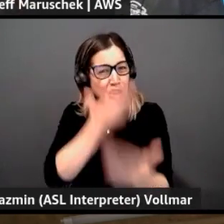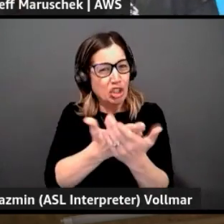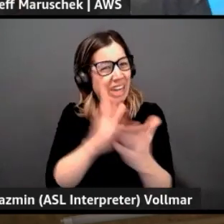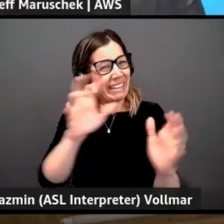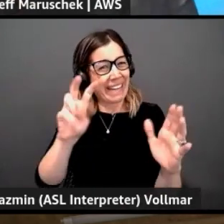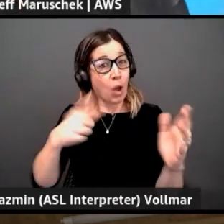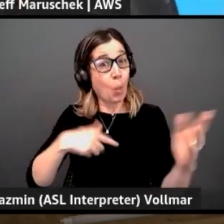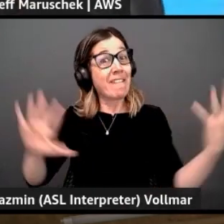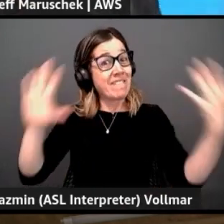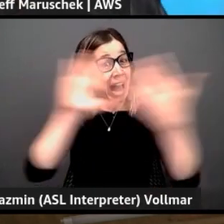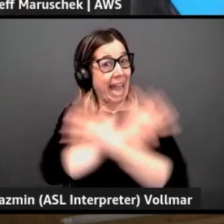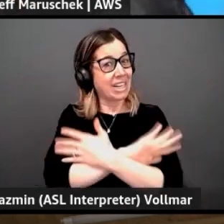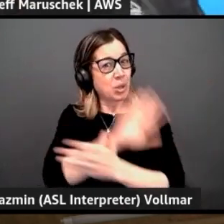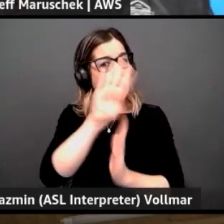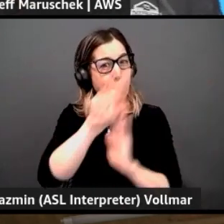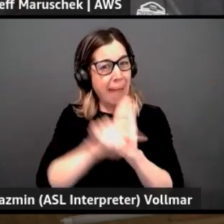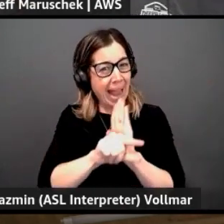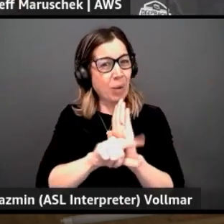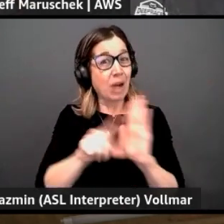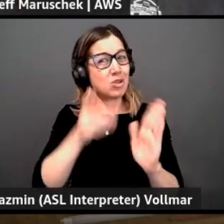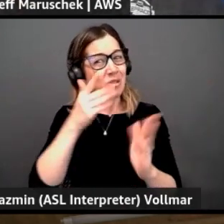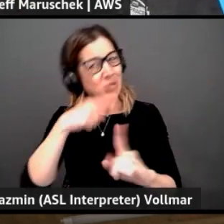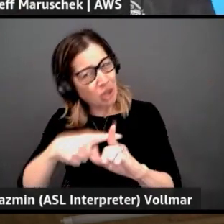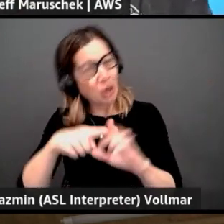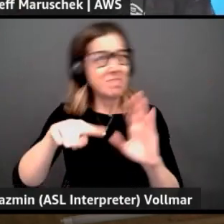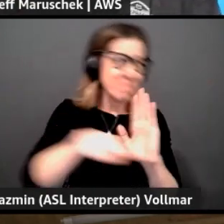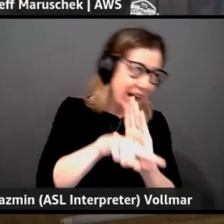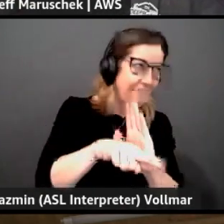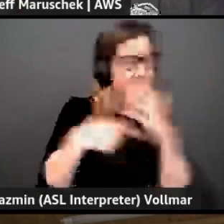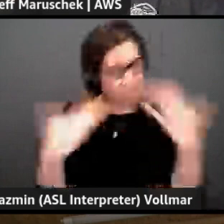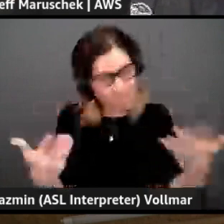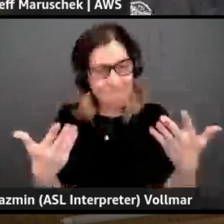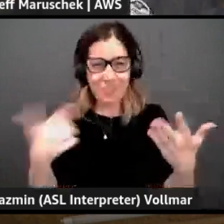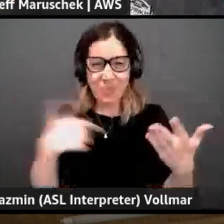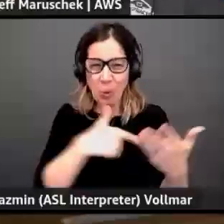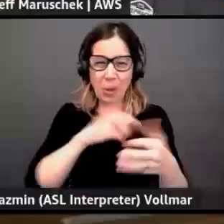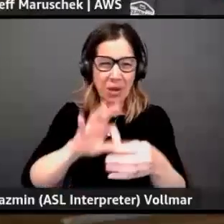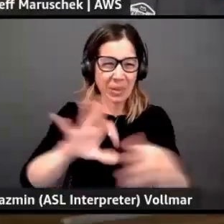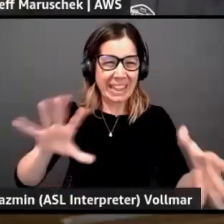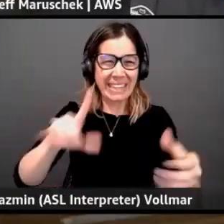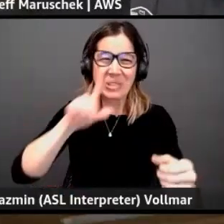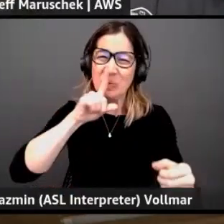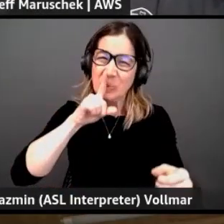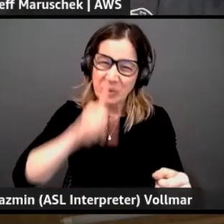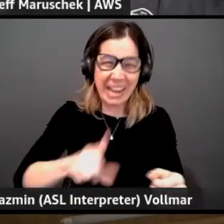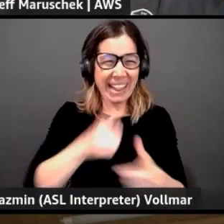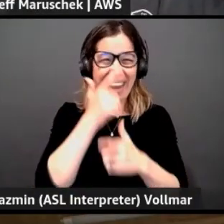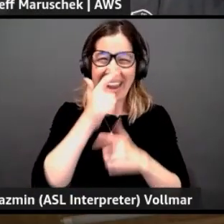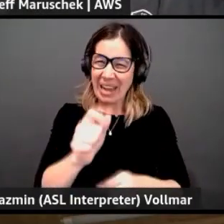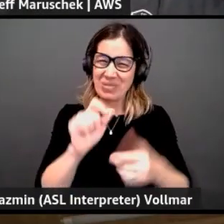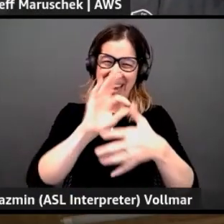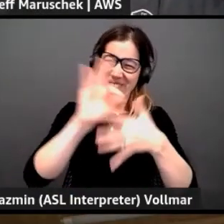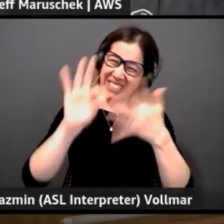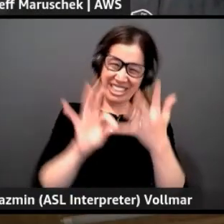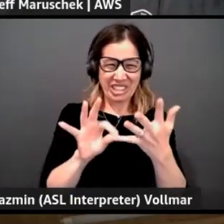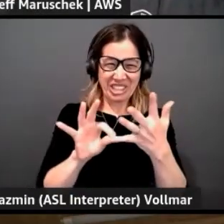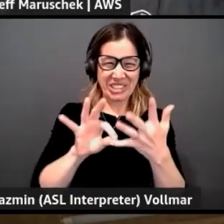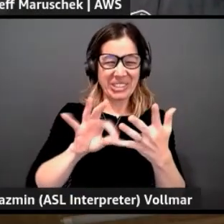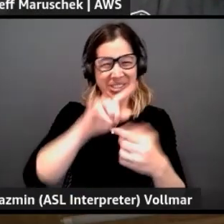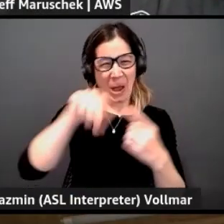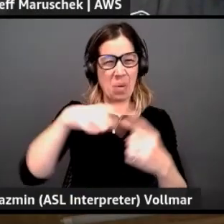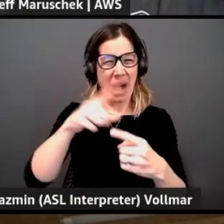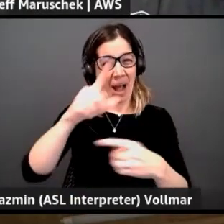because but we released a lot of really, really interesting features around the world of